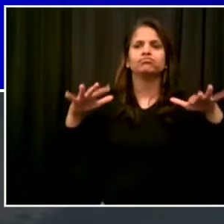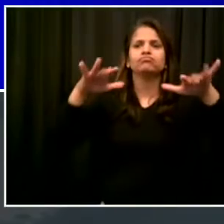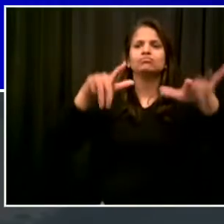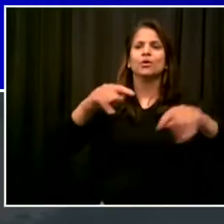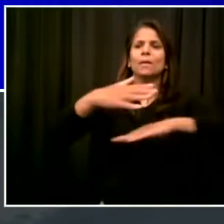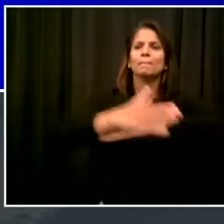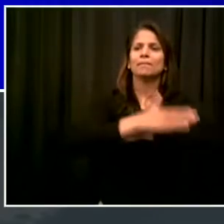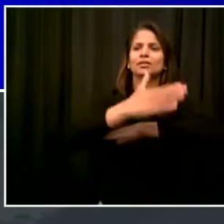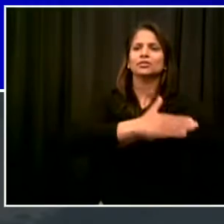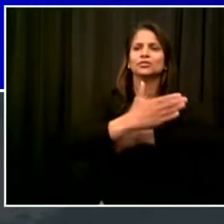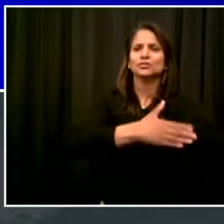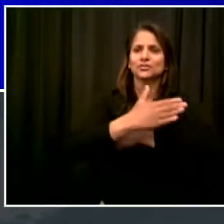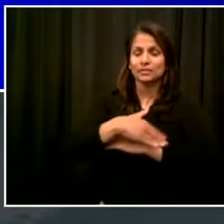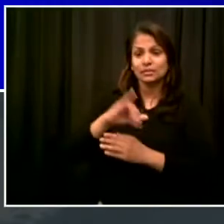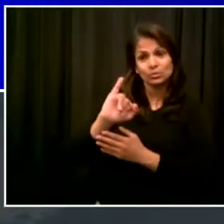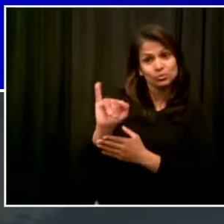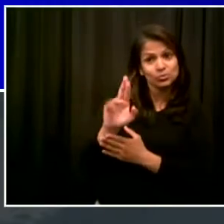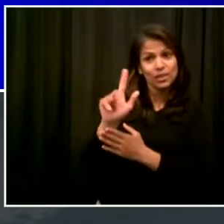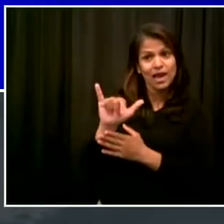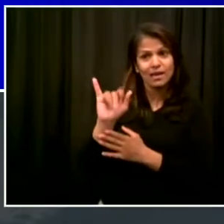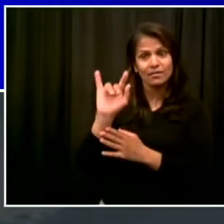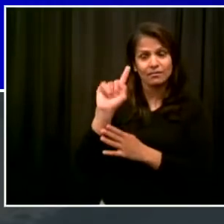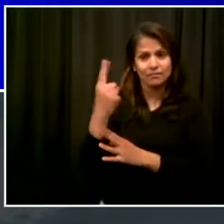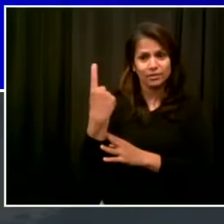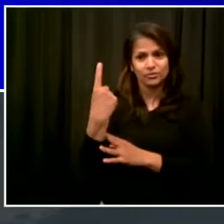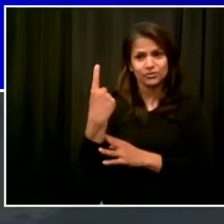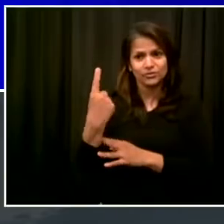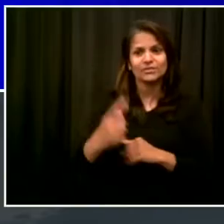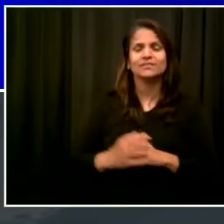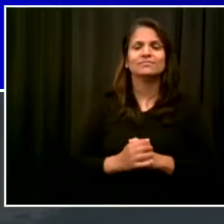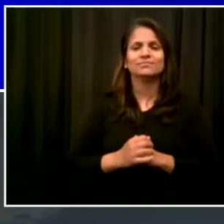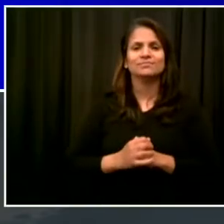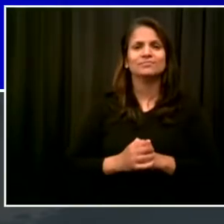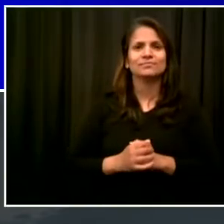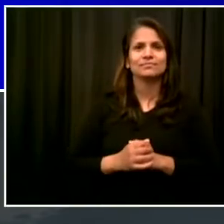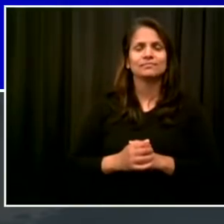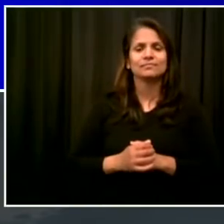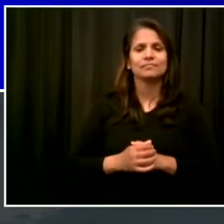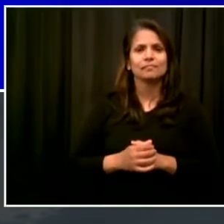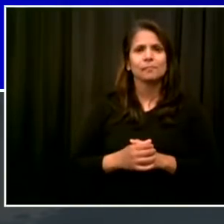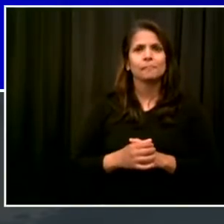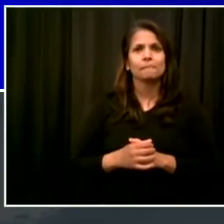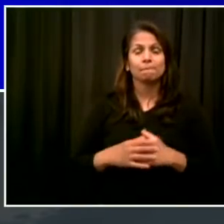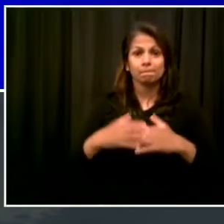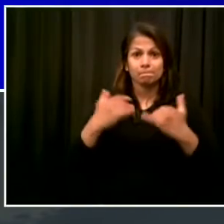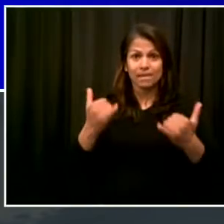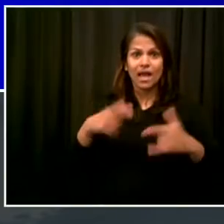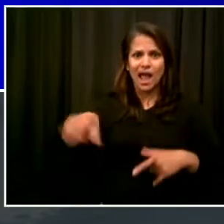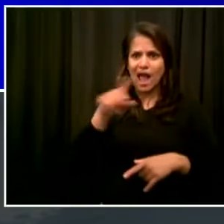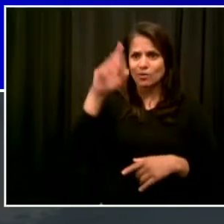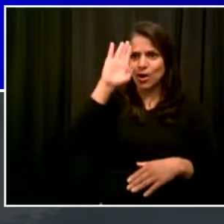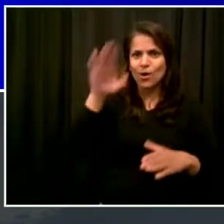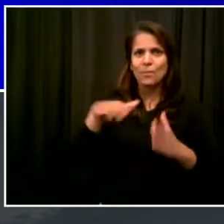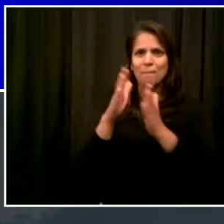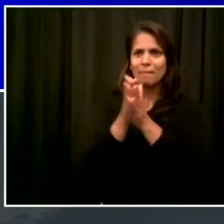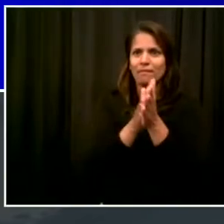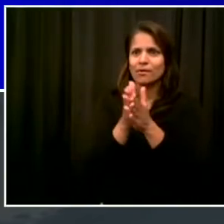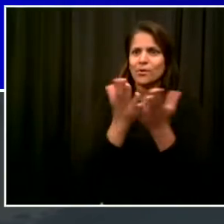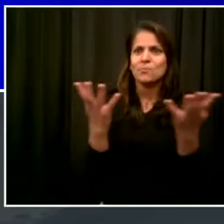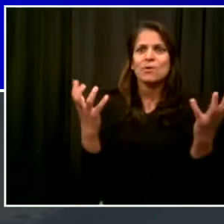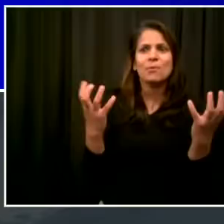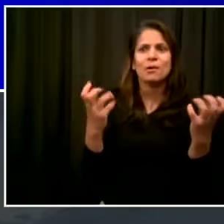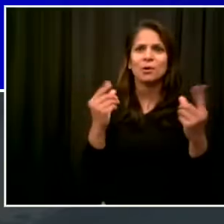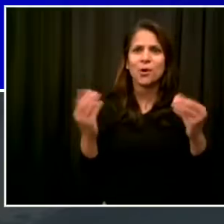will be wonderful to be able to go back in the water. It'll be wonderful to have the beach experience again. We're able to do it because this city